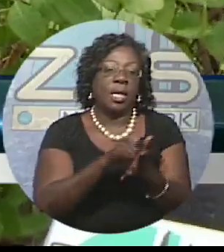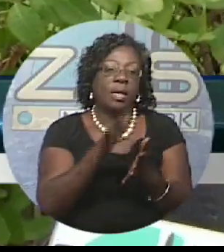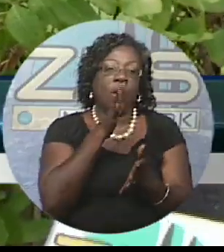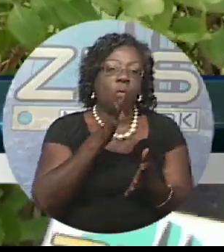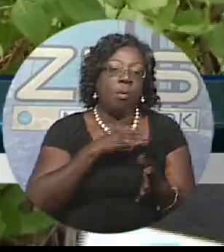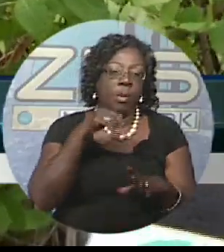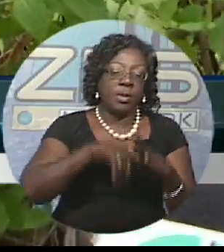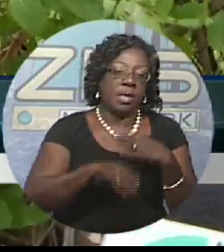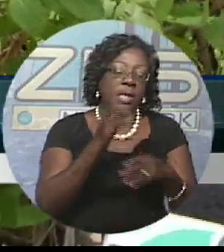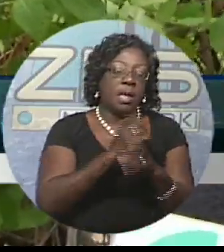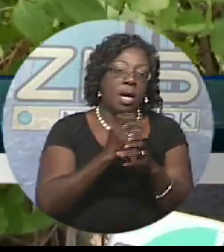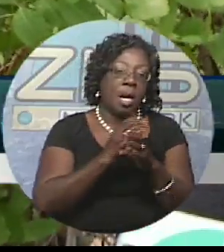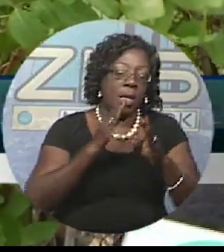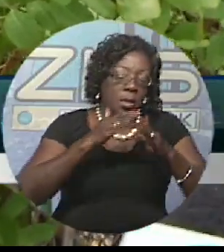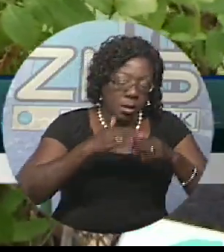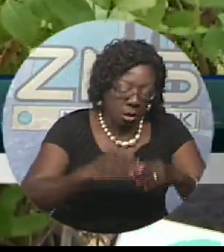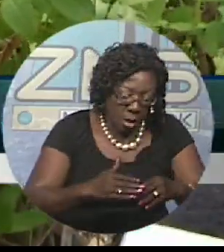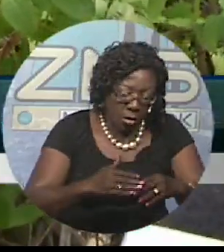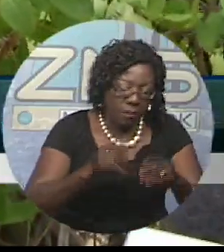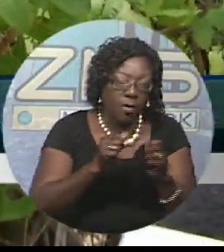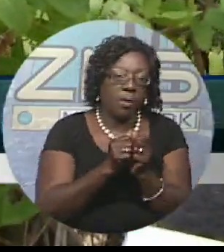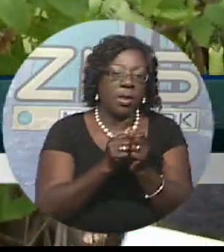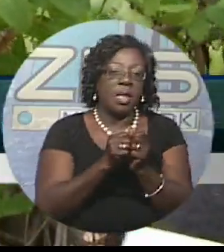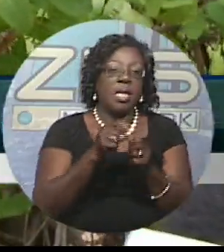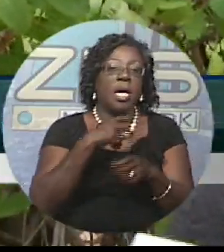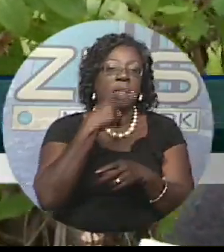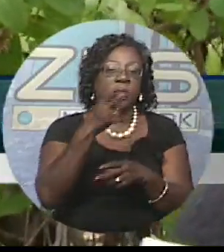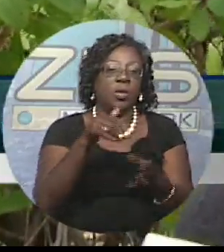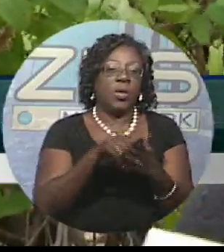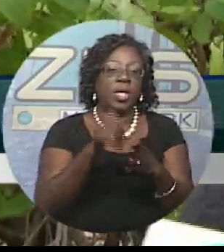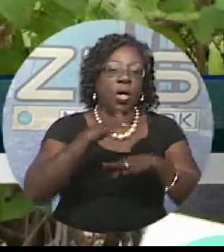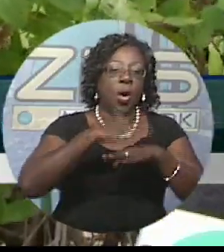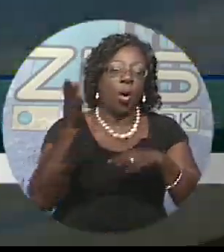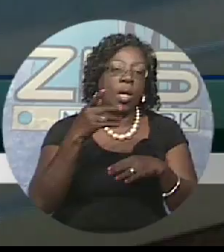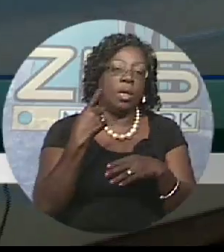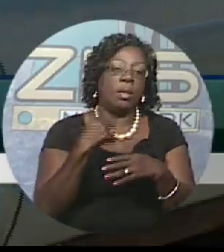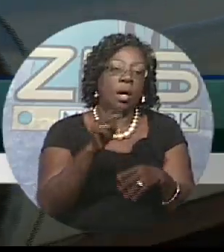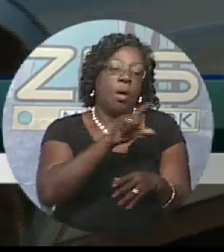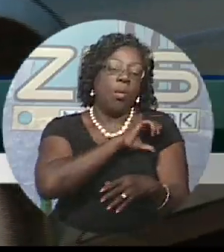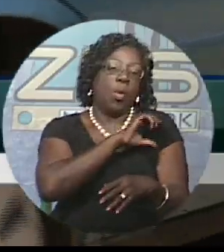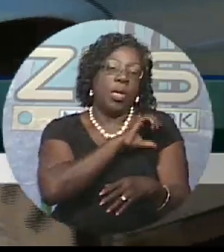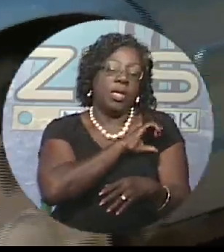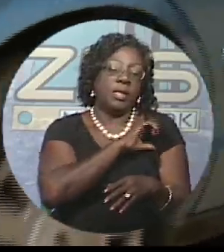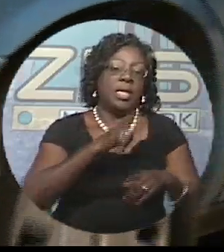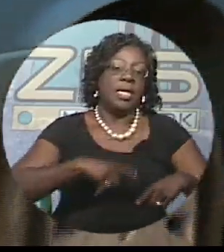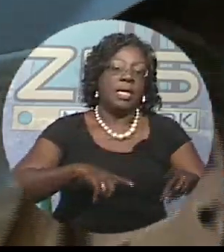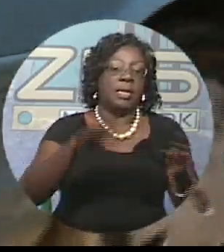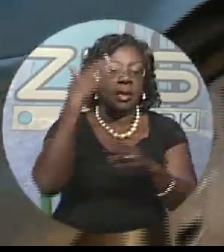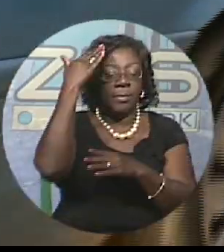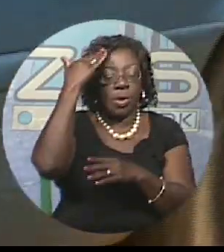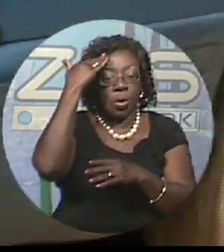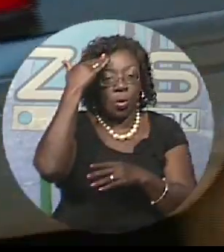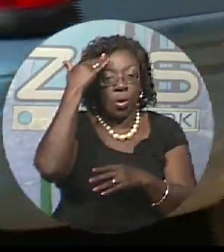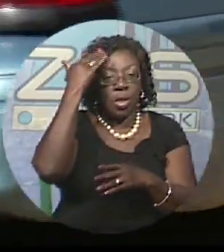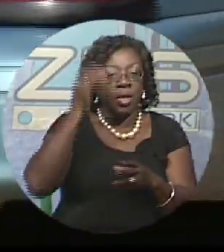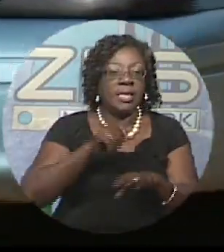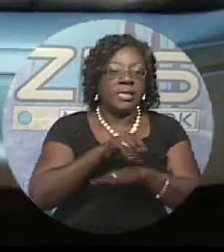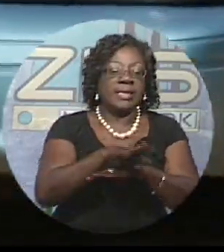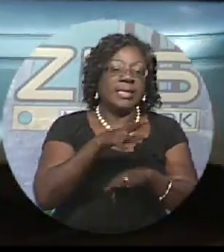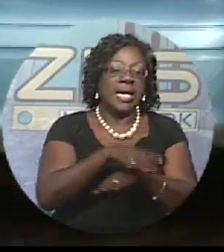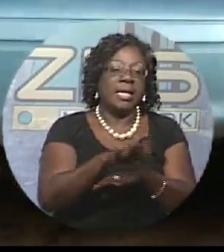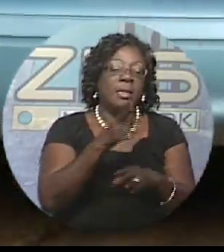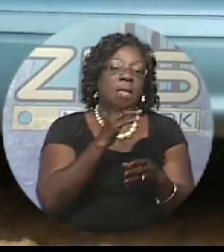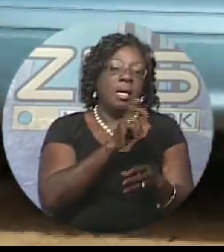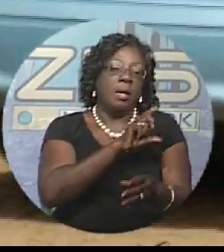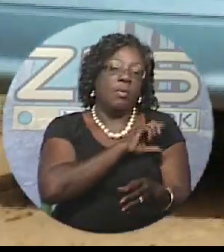slumped forward, and so I called back the police and let them know to send the patrol car and to